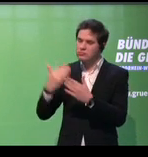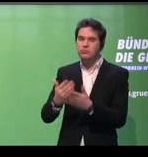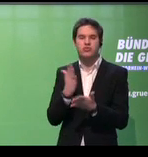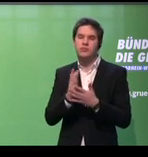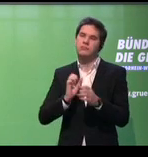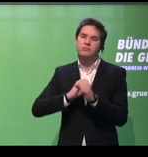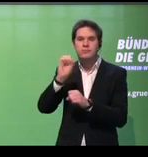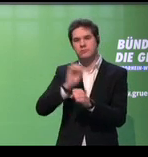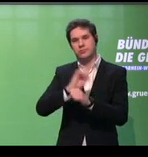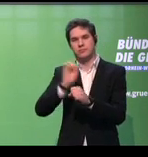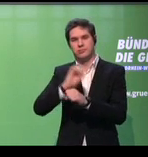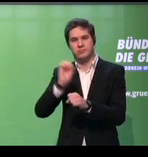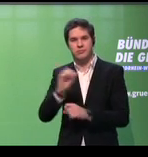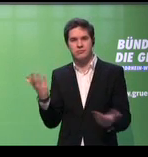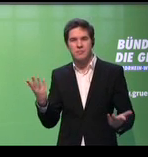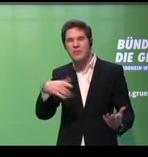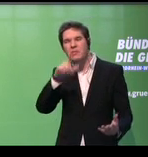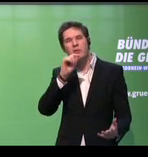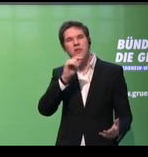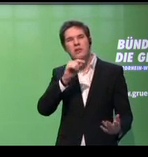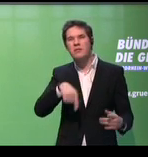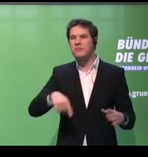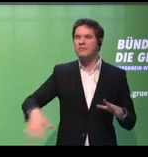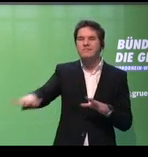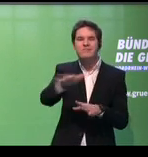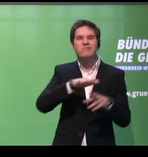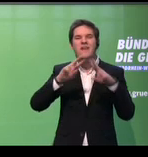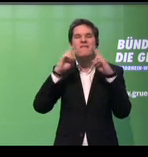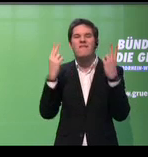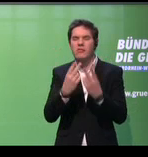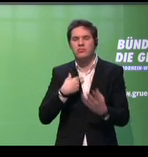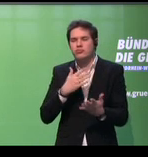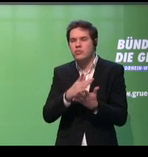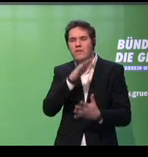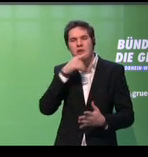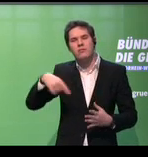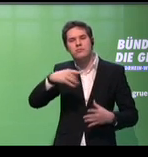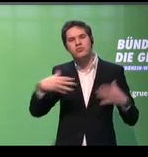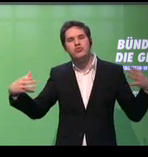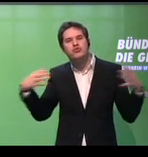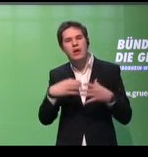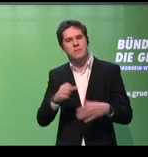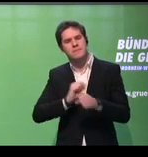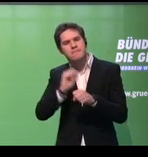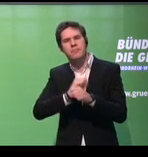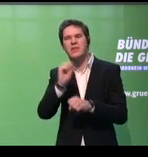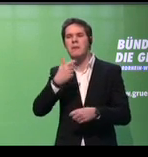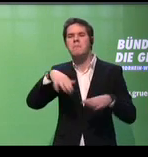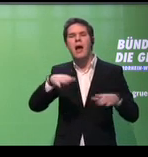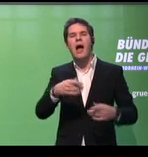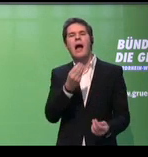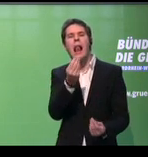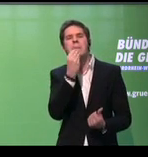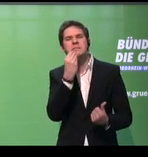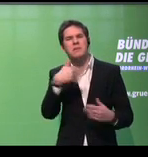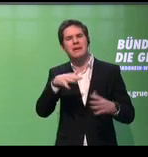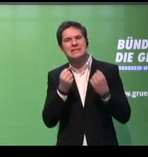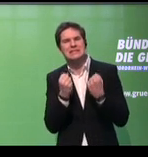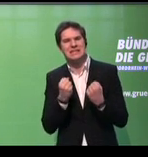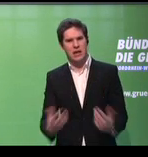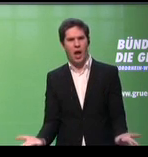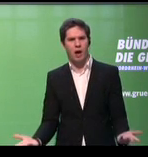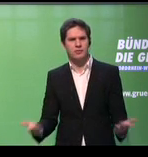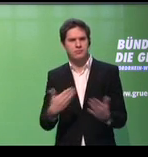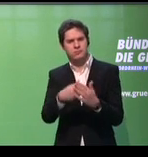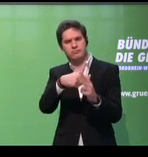food sovereignty, but also against GMO and shale gas. For me, I think this primary is a very important moment because for the